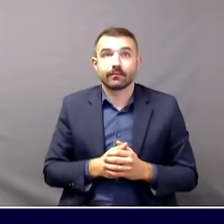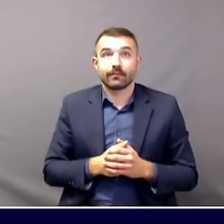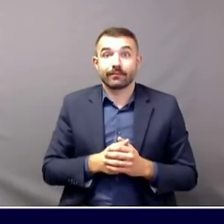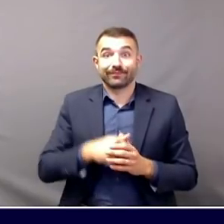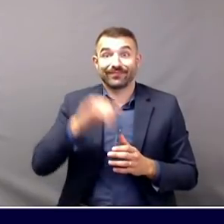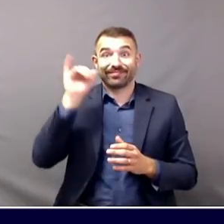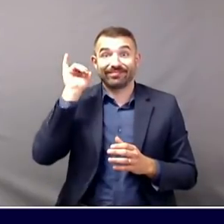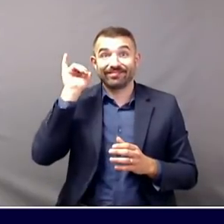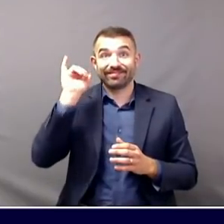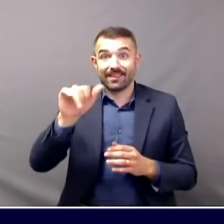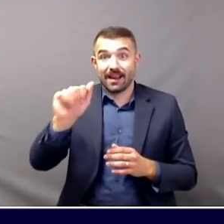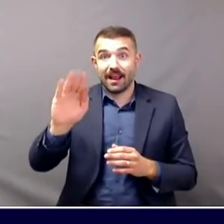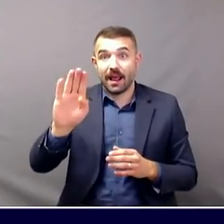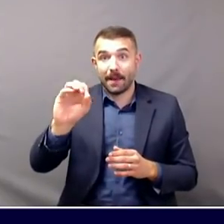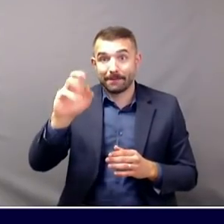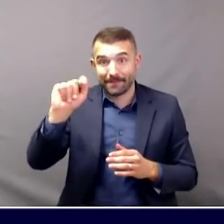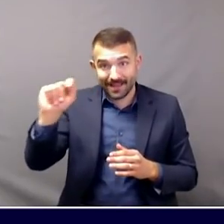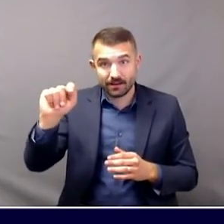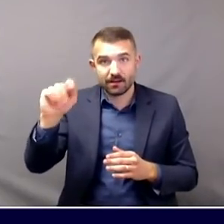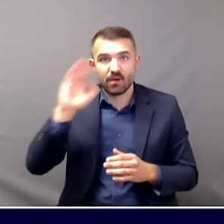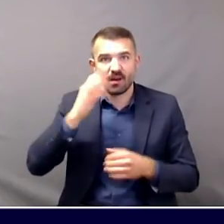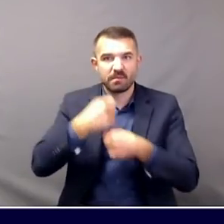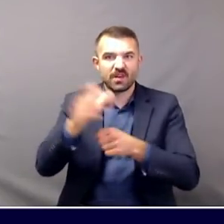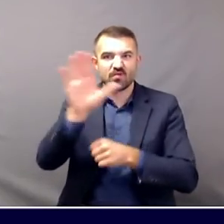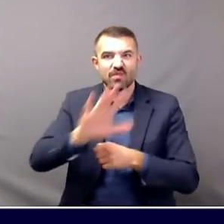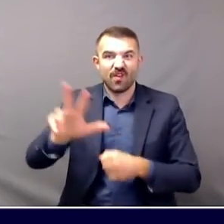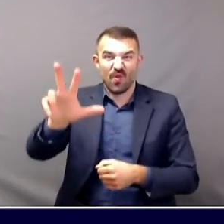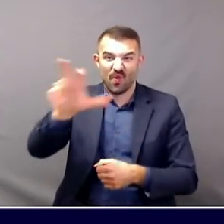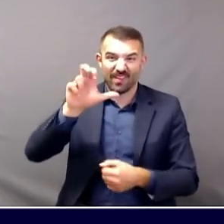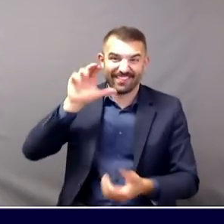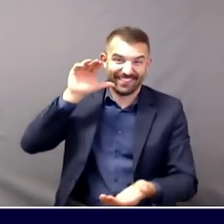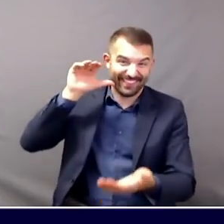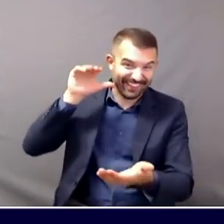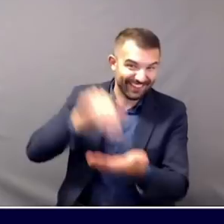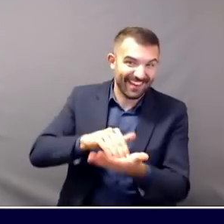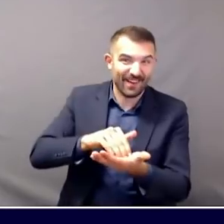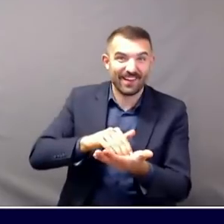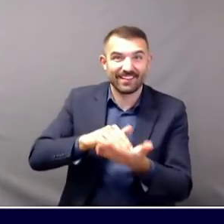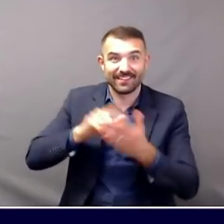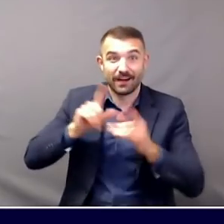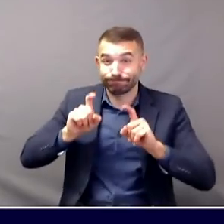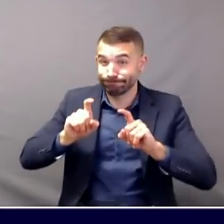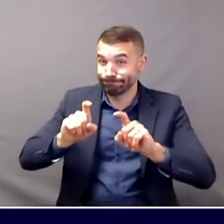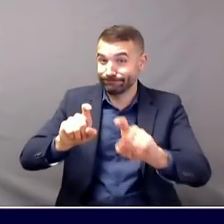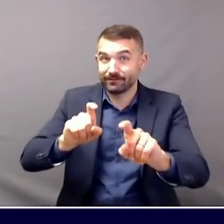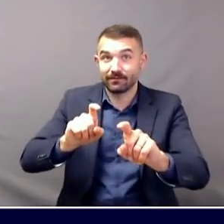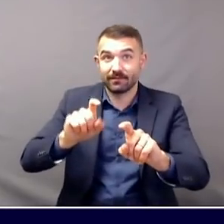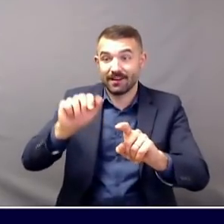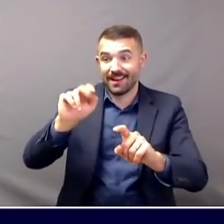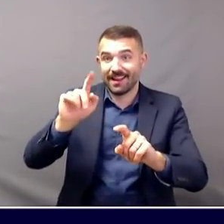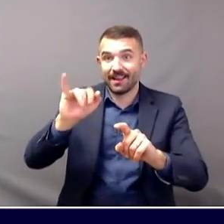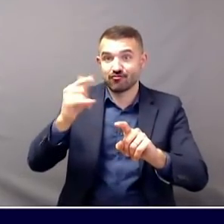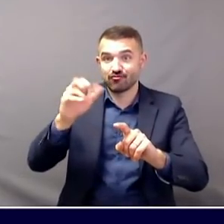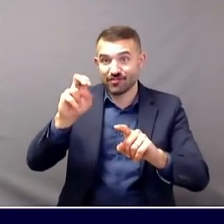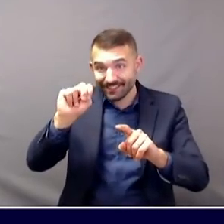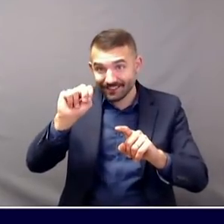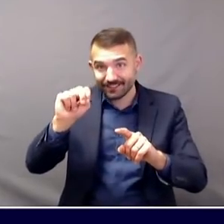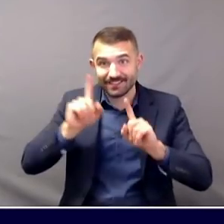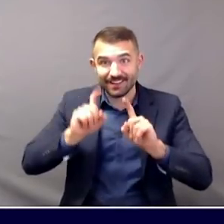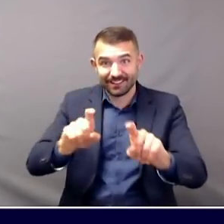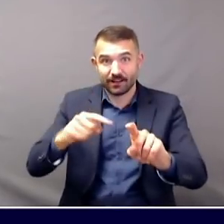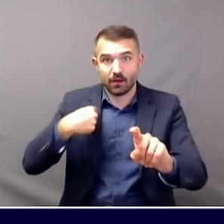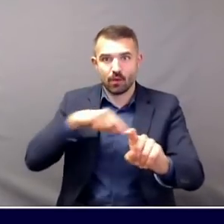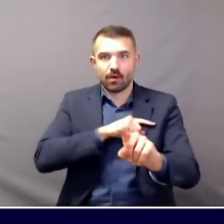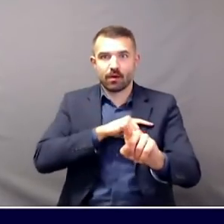In total, Maine is receiving 400,000 Buy Next Now tests. The department is separately allocating 100,000